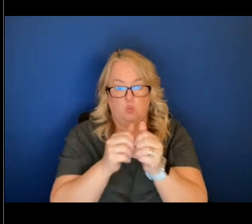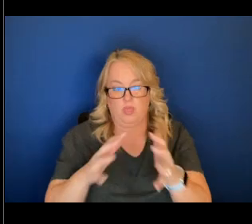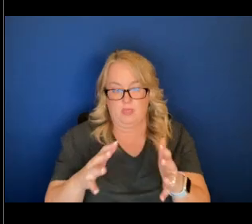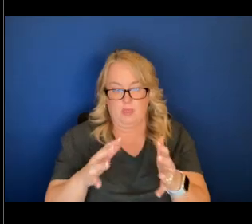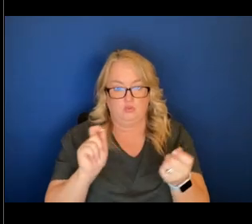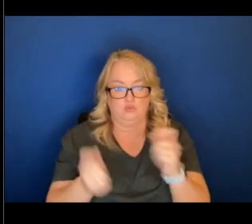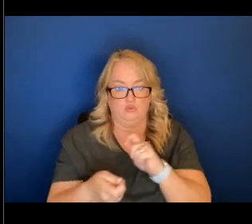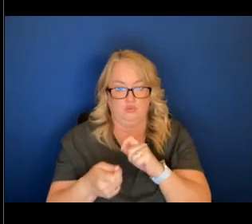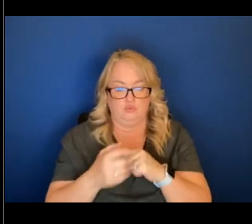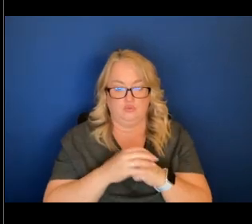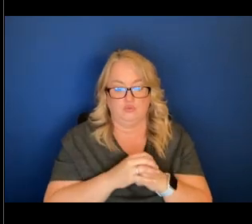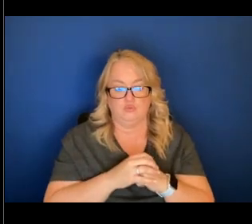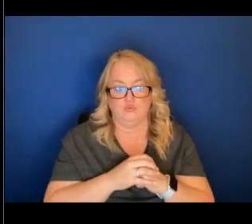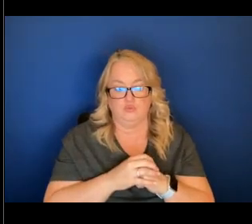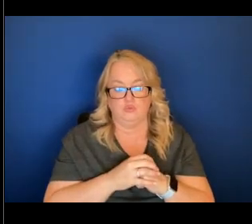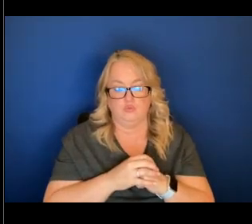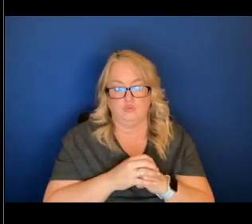deviation.